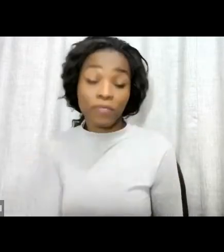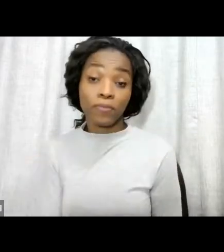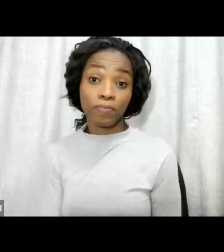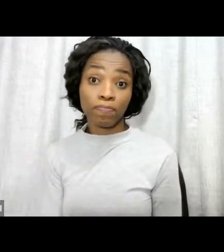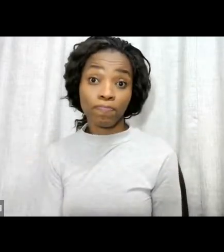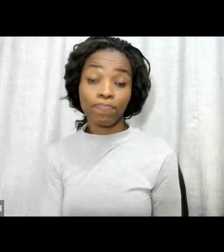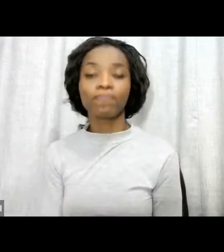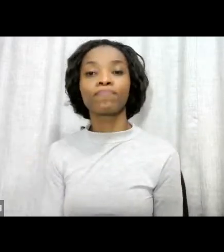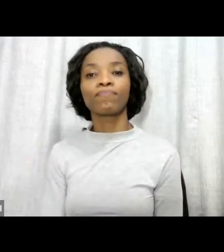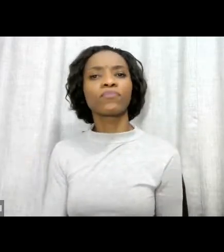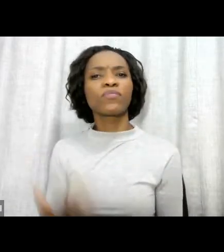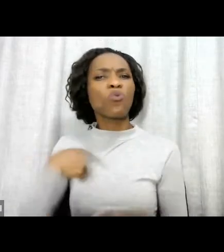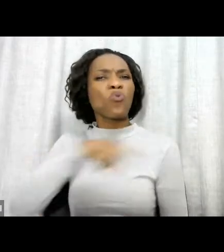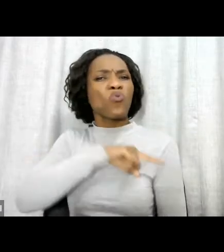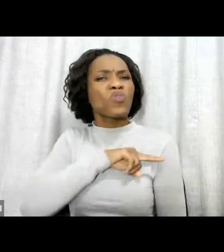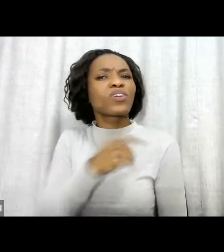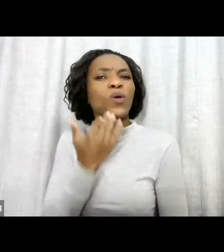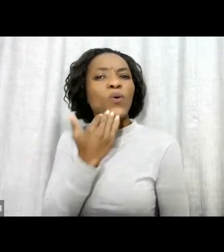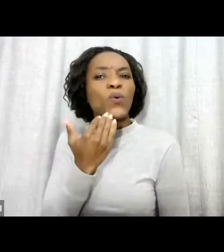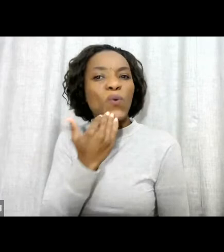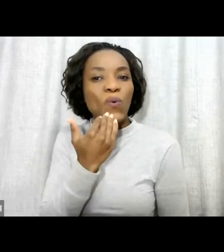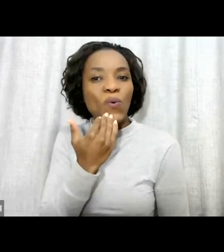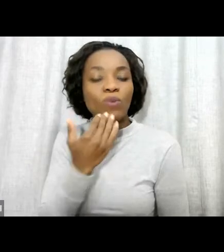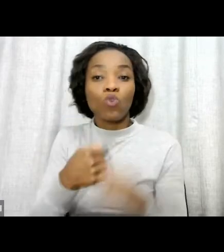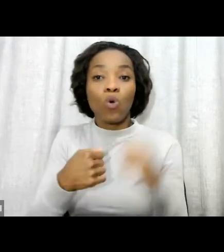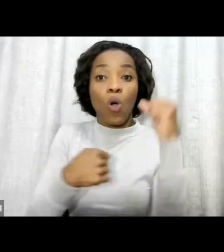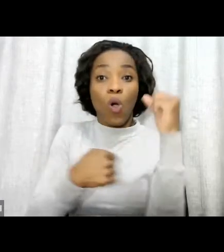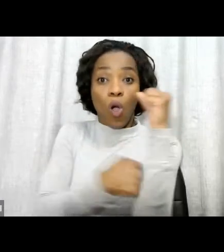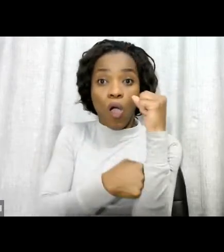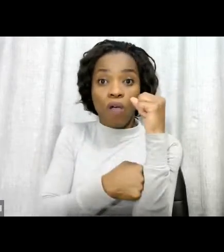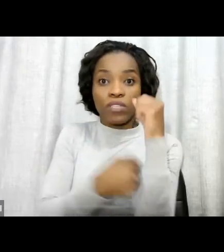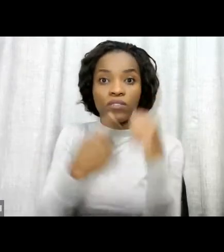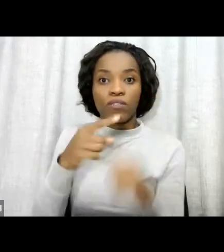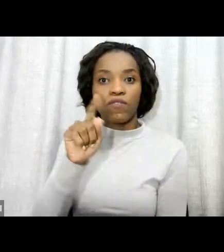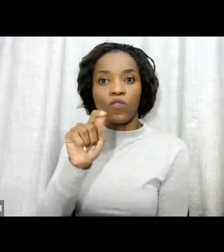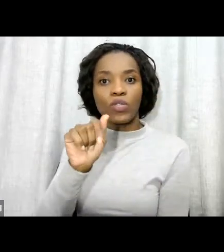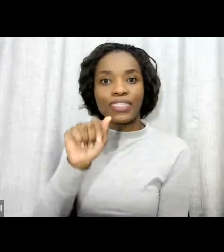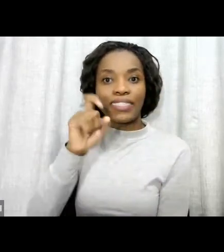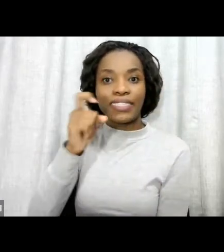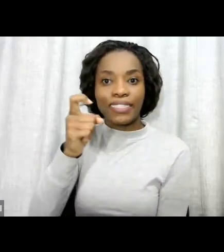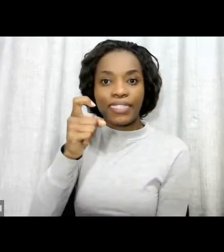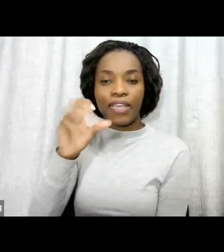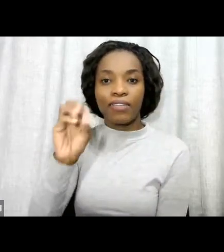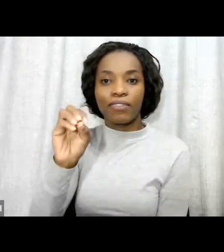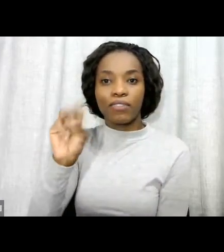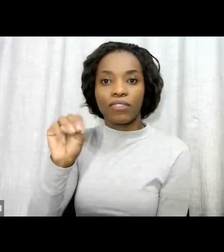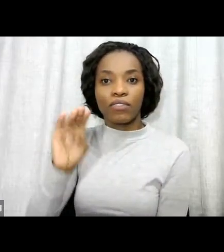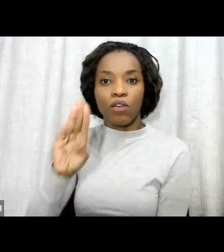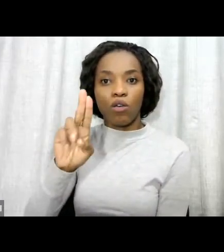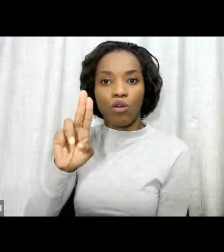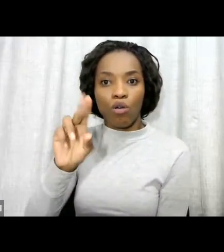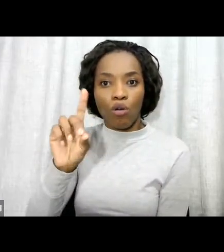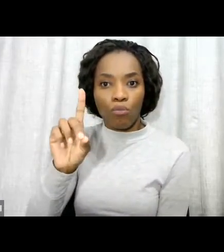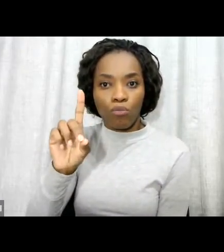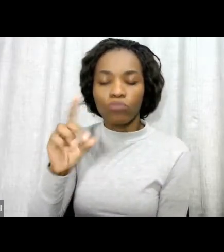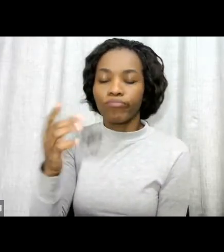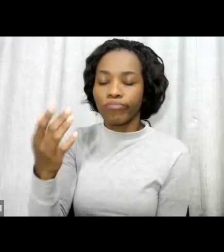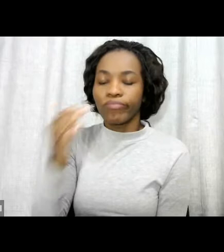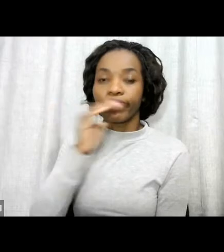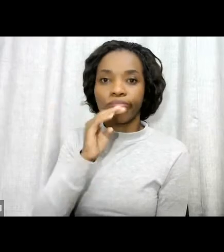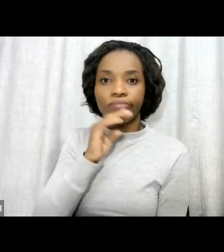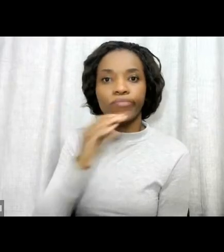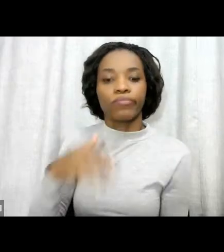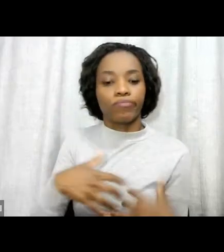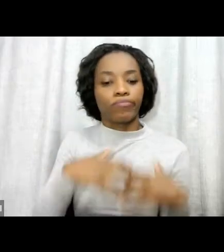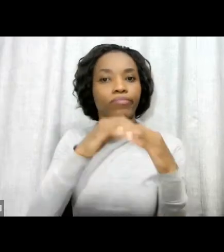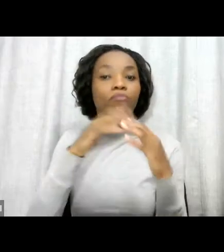Now, who are we? The Office of the Tax Ombudsman is an impartial and independent avenue established in